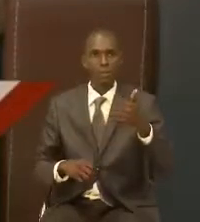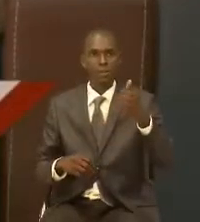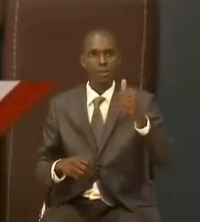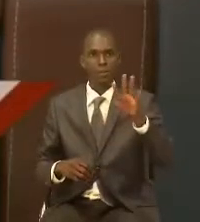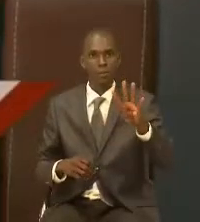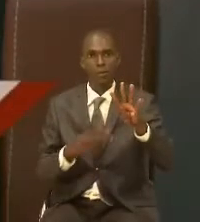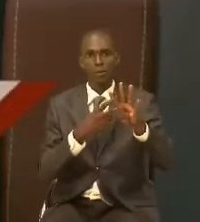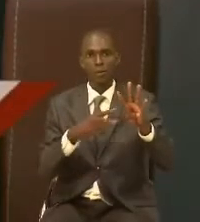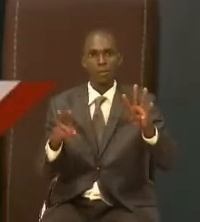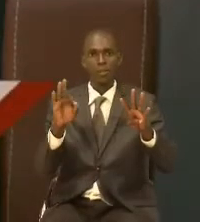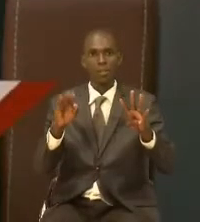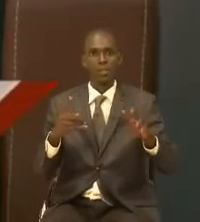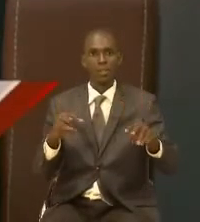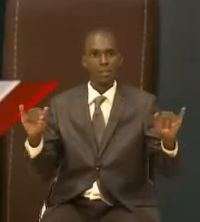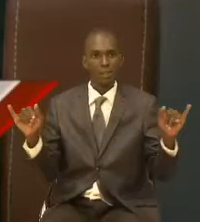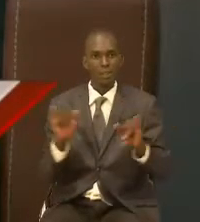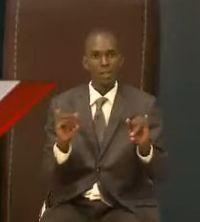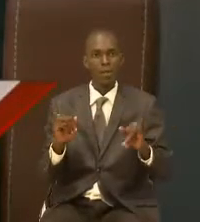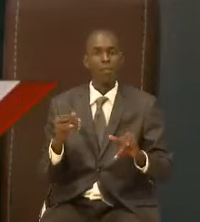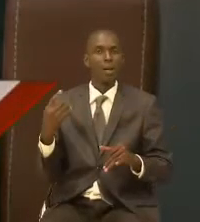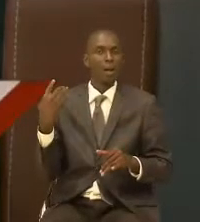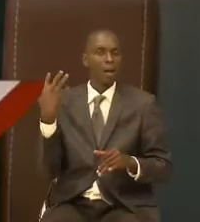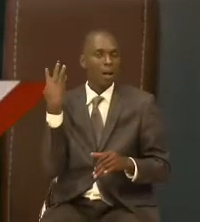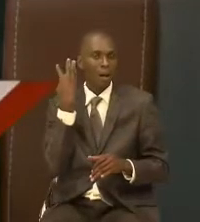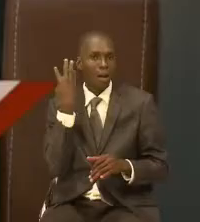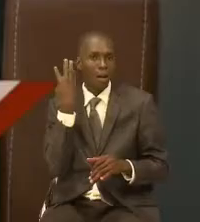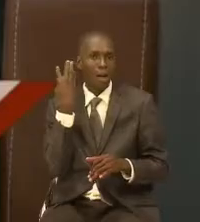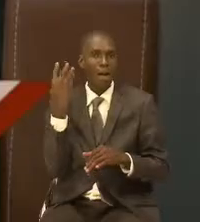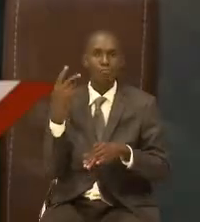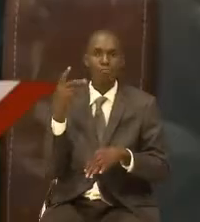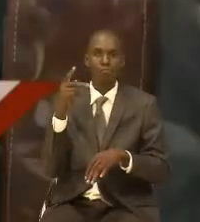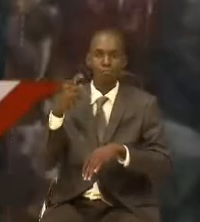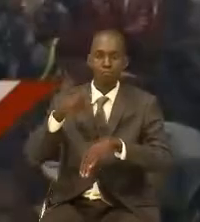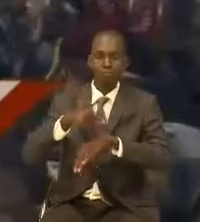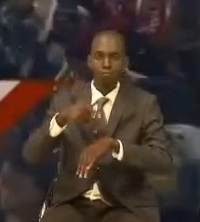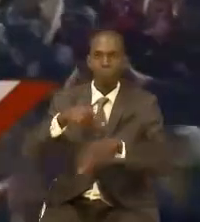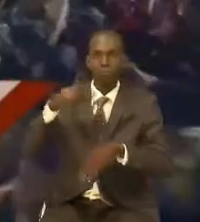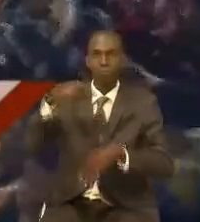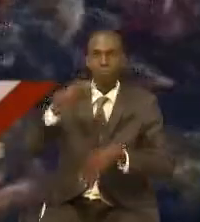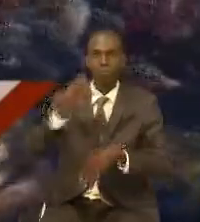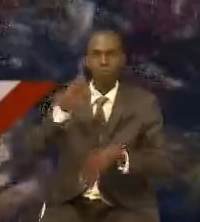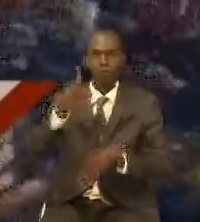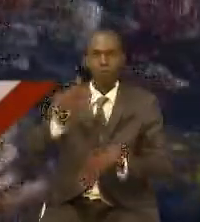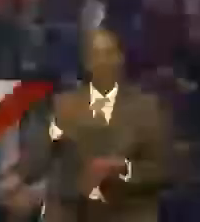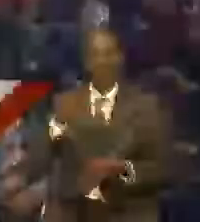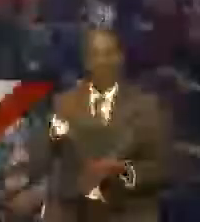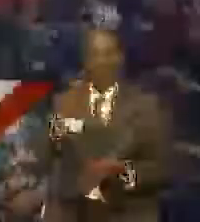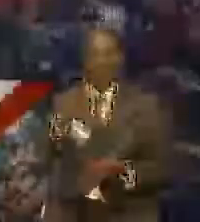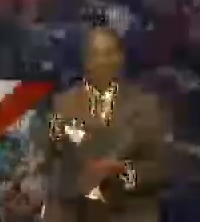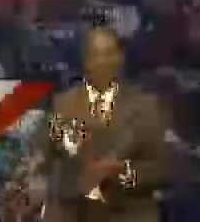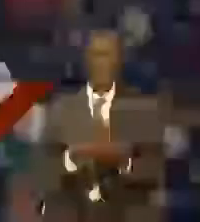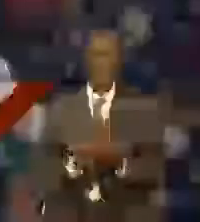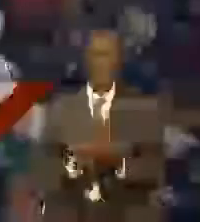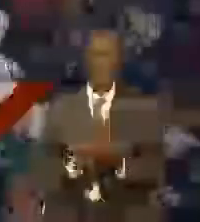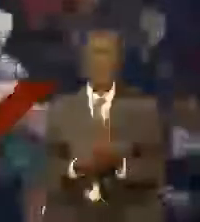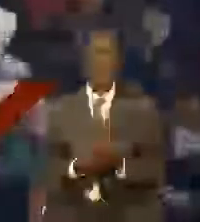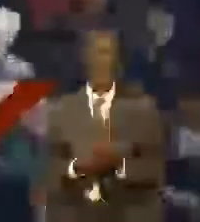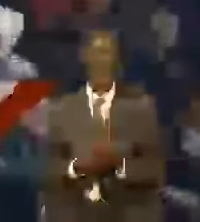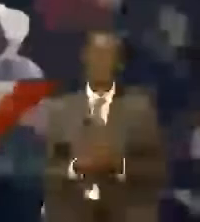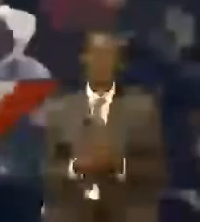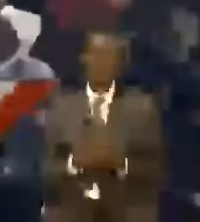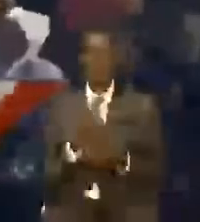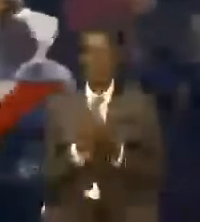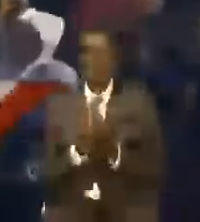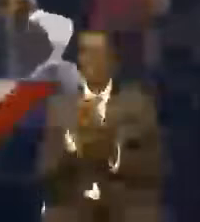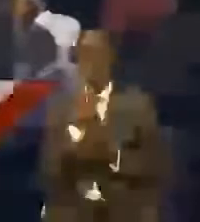speak who steadfastly beholding him that's attention that's total attention